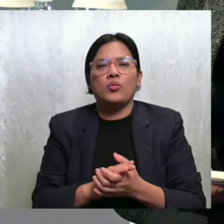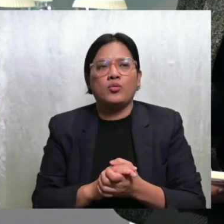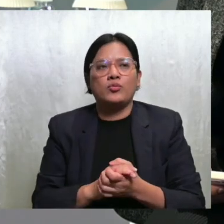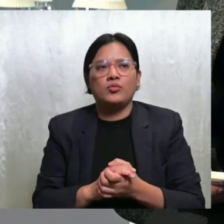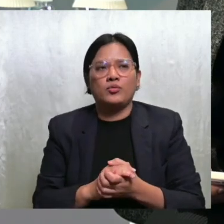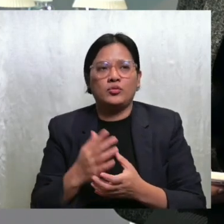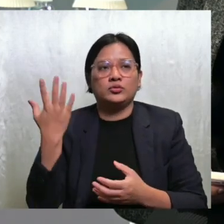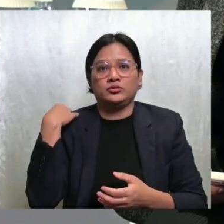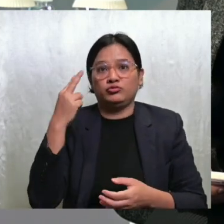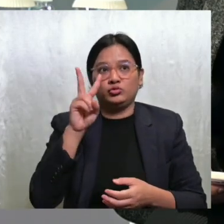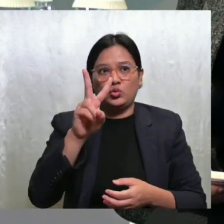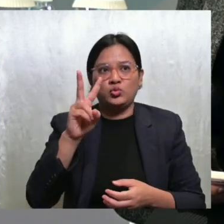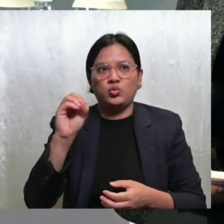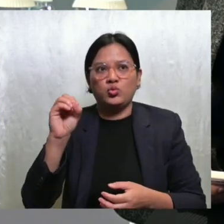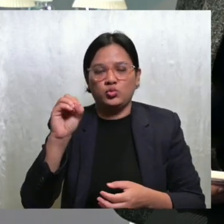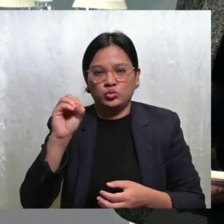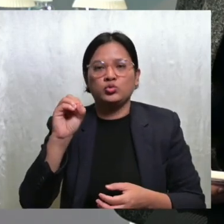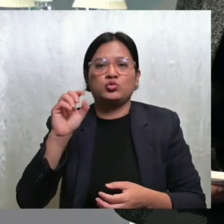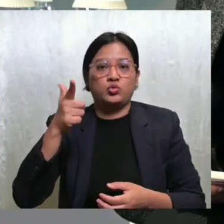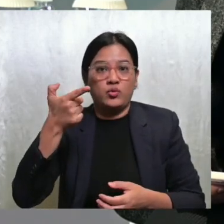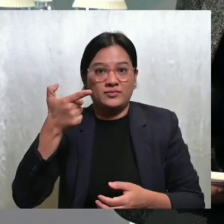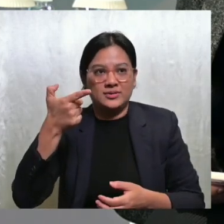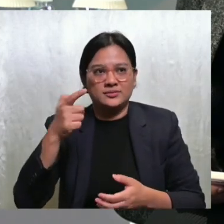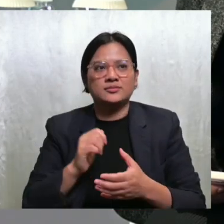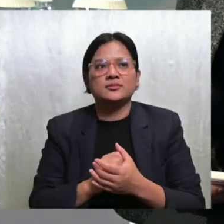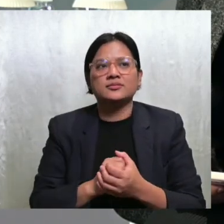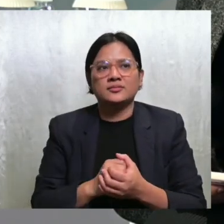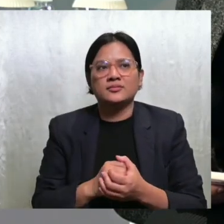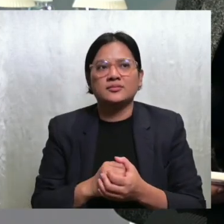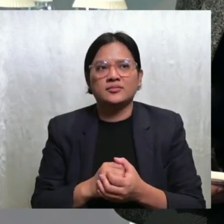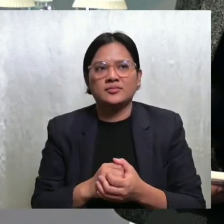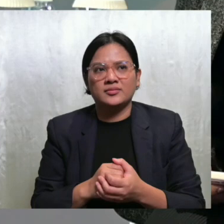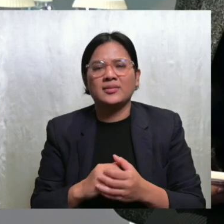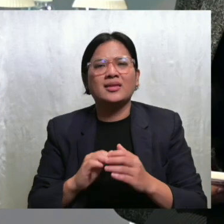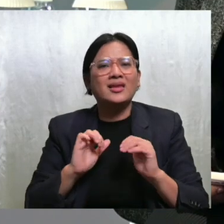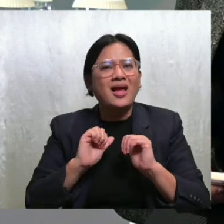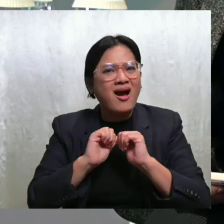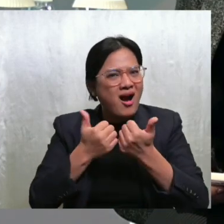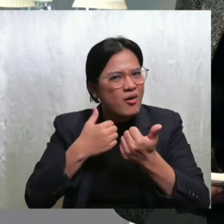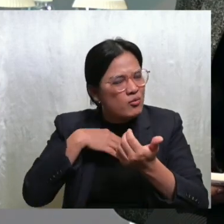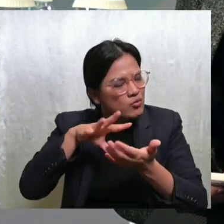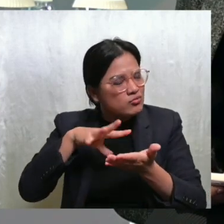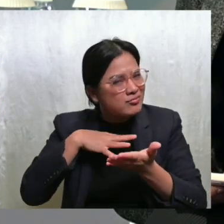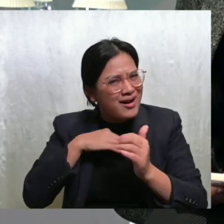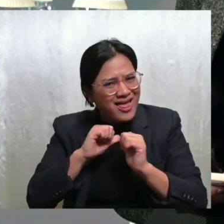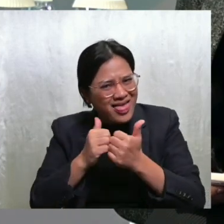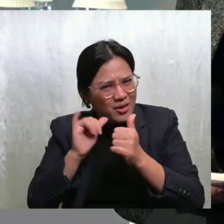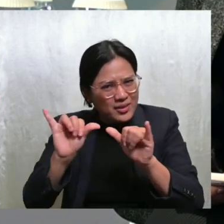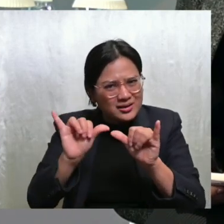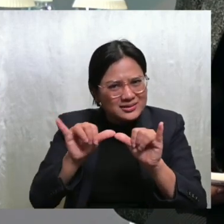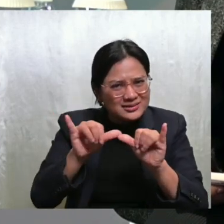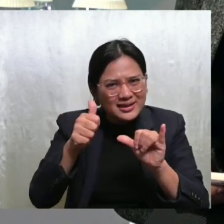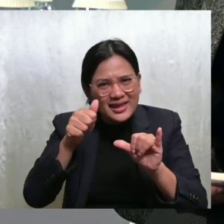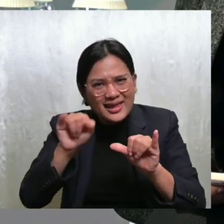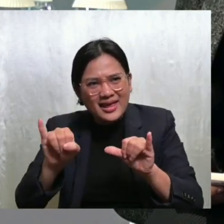education, so let me share my story with you. I was sitting in my first class in my engineering university,